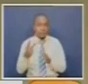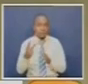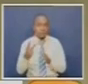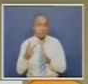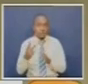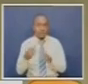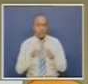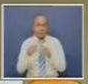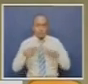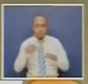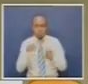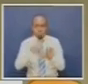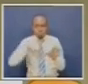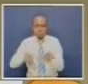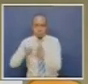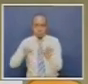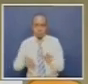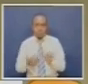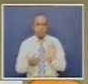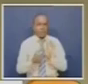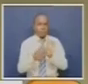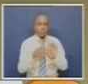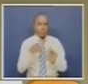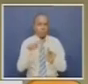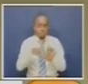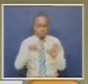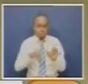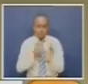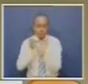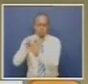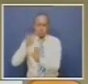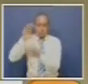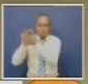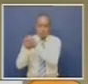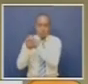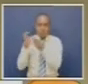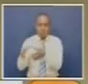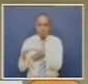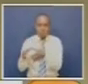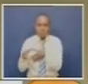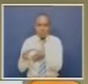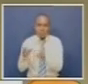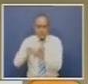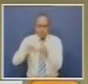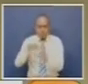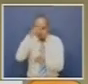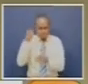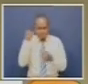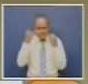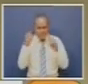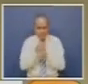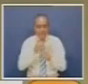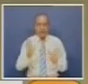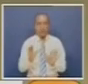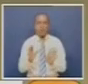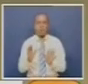of the defectors, especially those ones who defected to Jubilee. They didn't defect because of ideologies. They defected because of the envelopes.